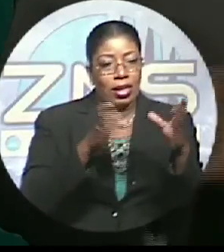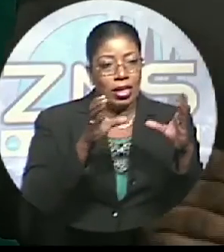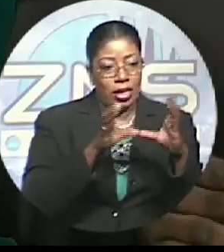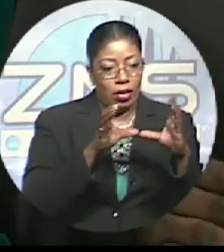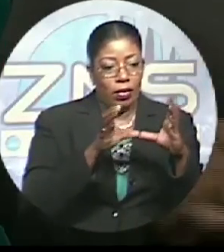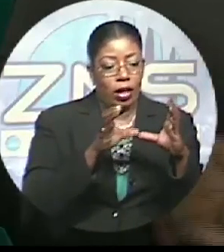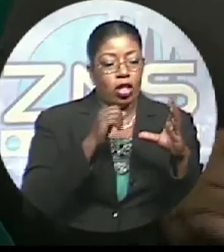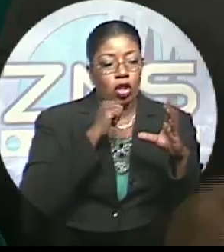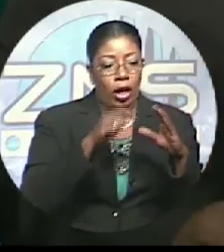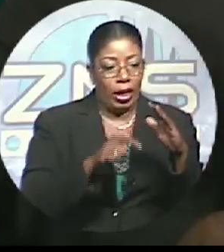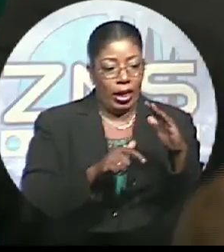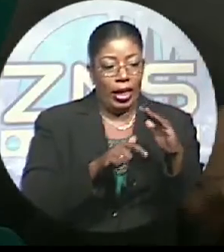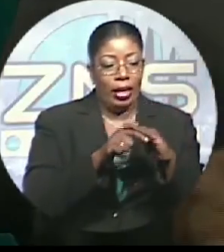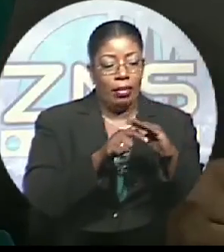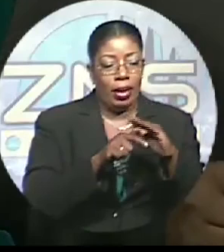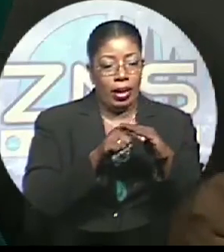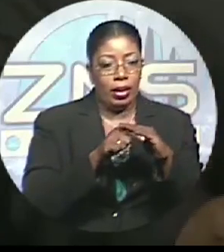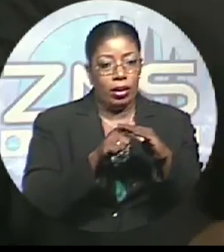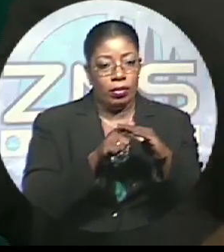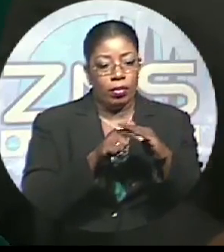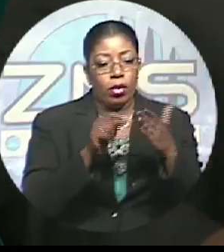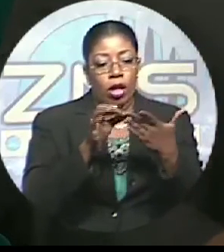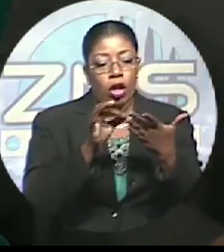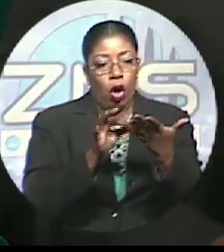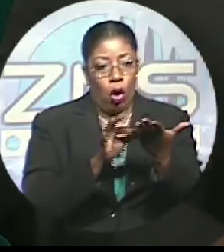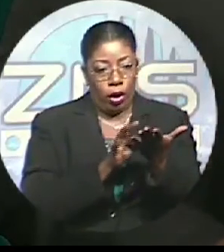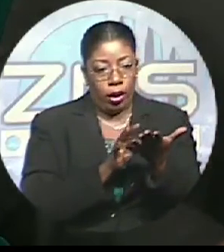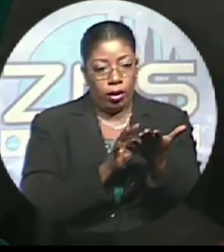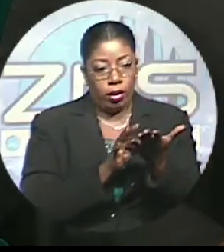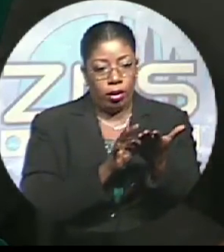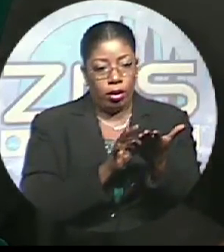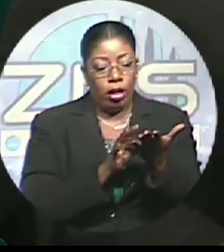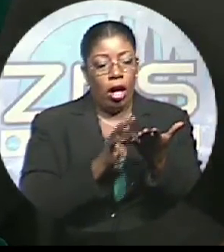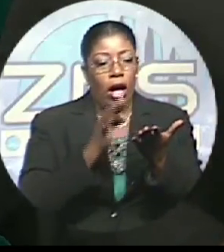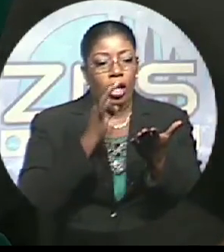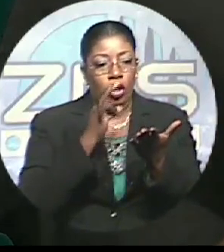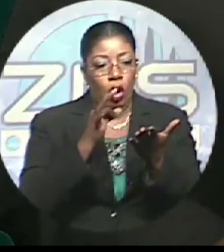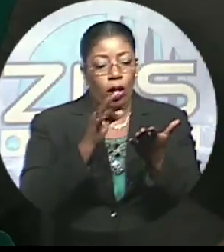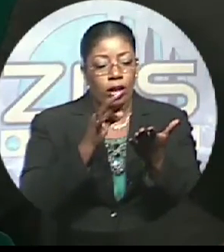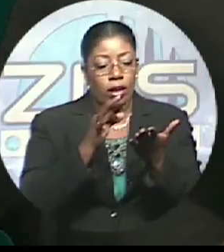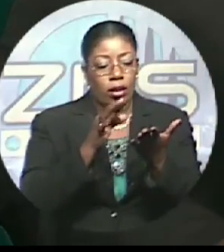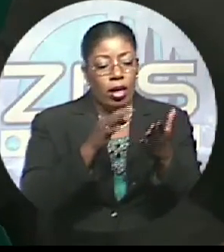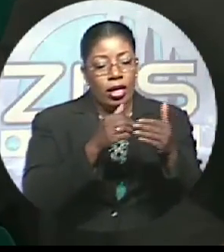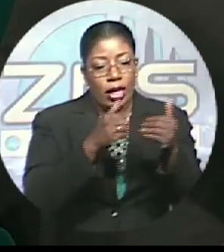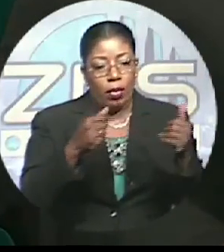not limit the execution of audits and will not rule out future taxes that are